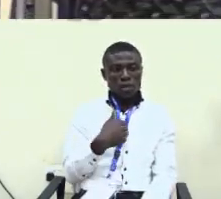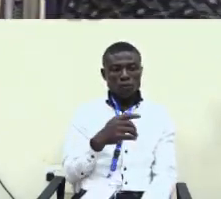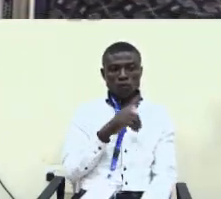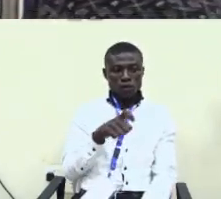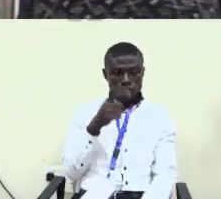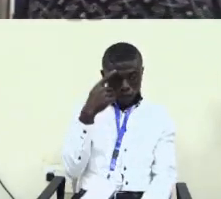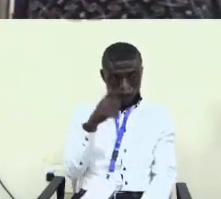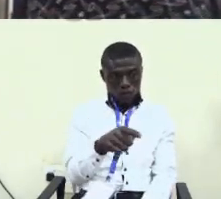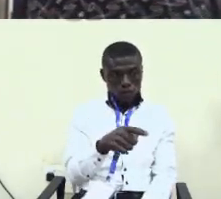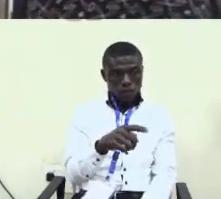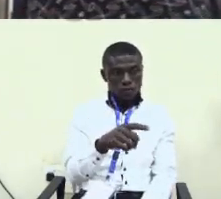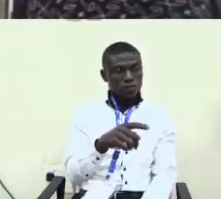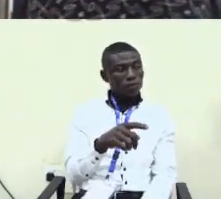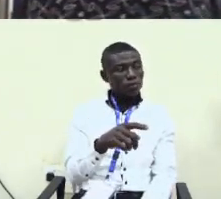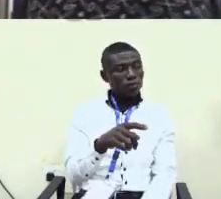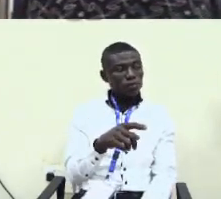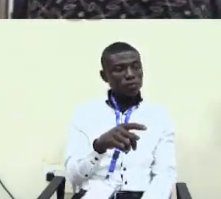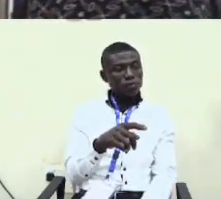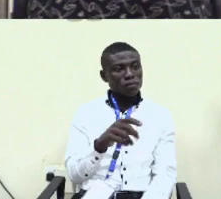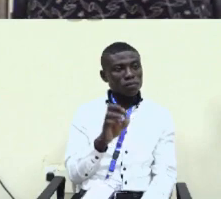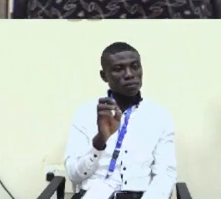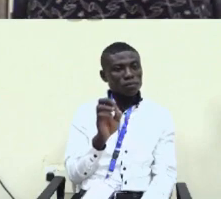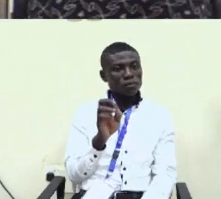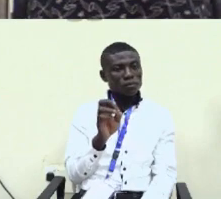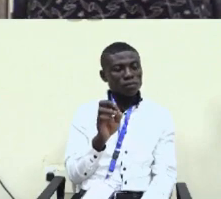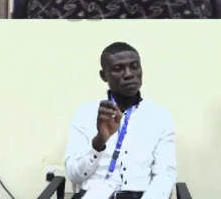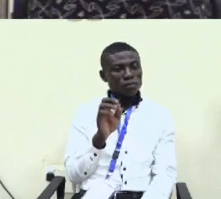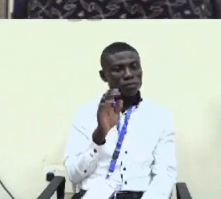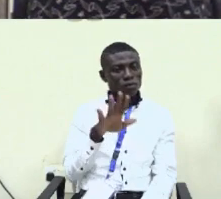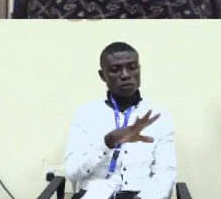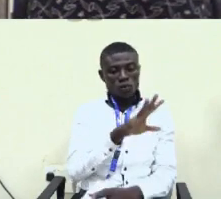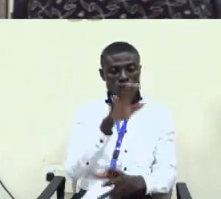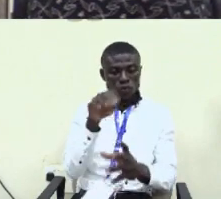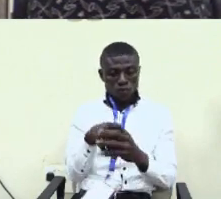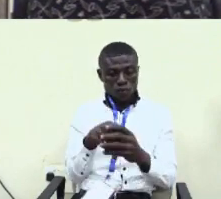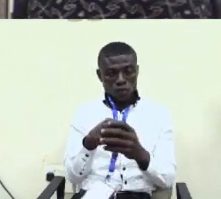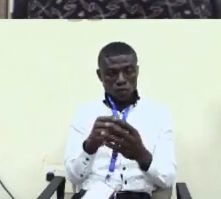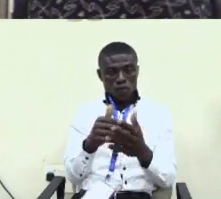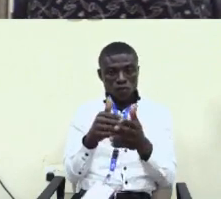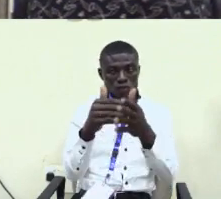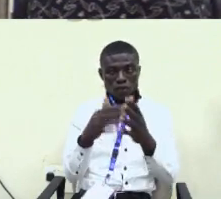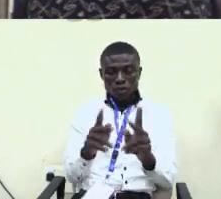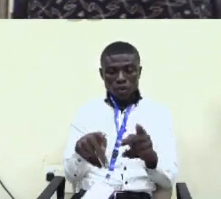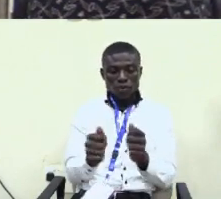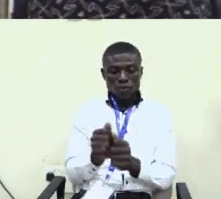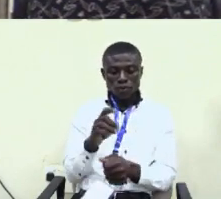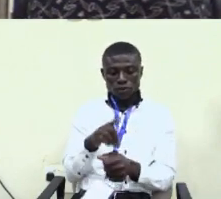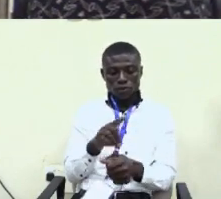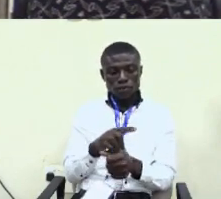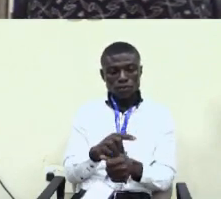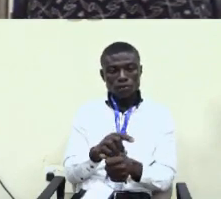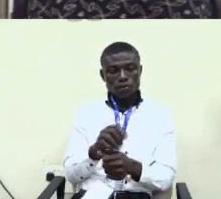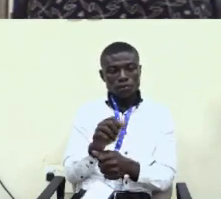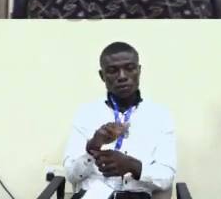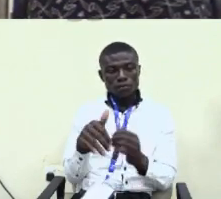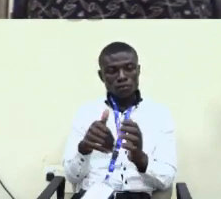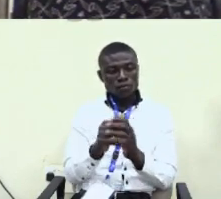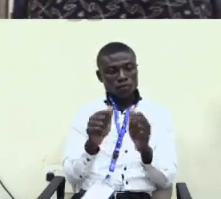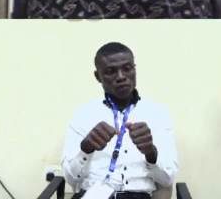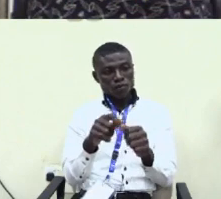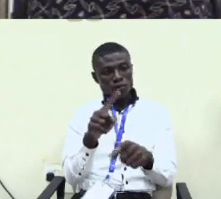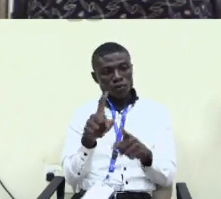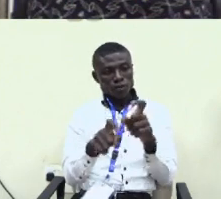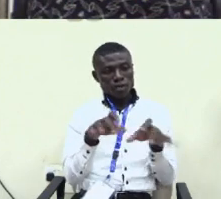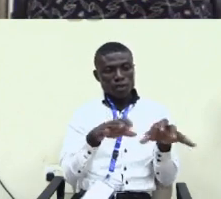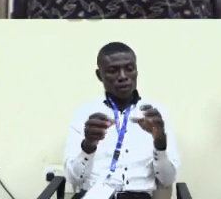question for you. Okay, so your inclusive champions who were persons with disabilities, yes, they were able to do